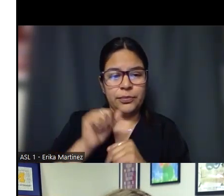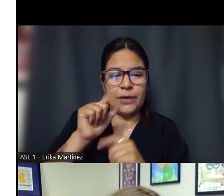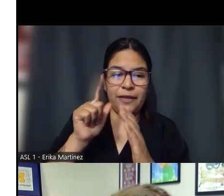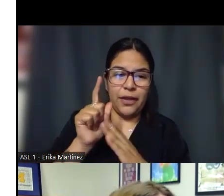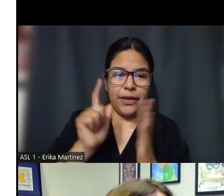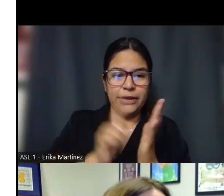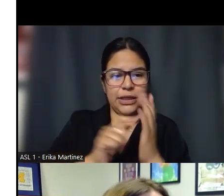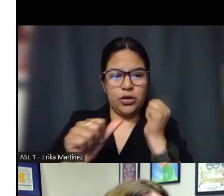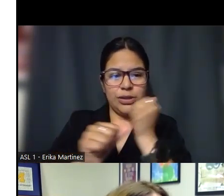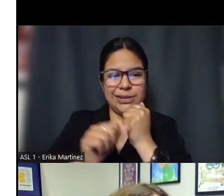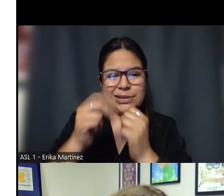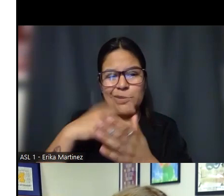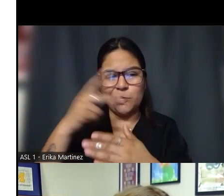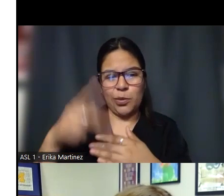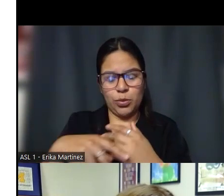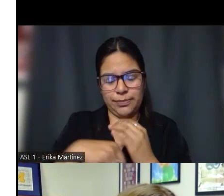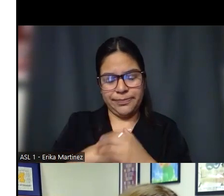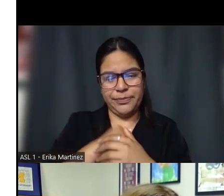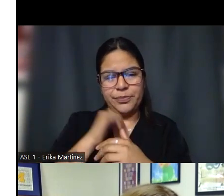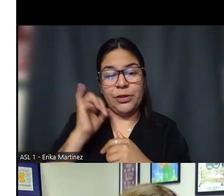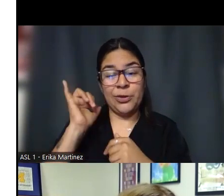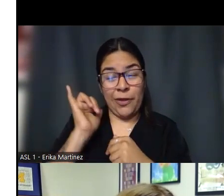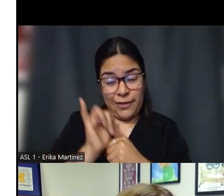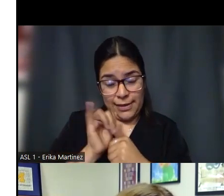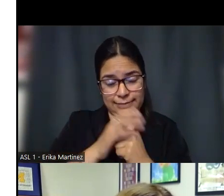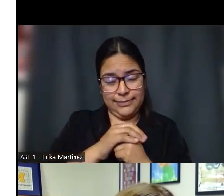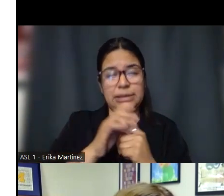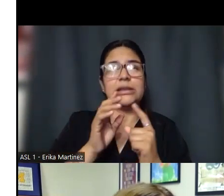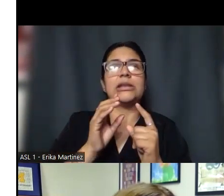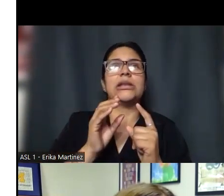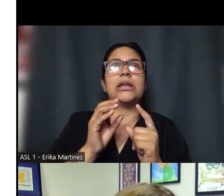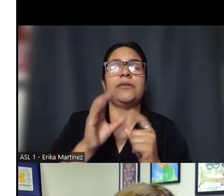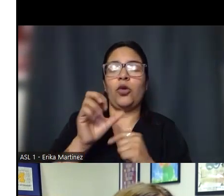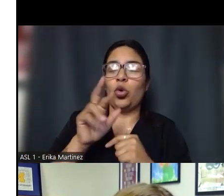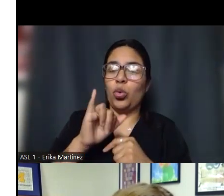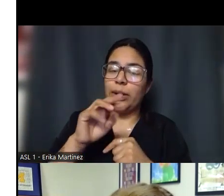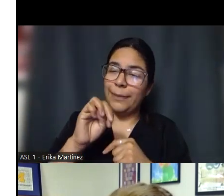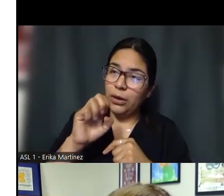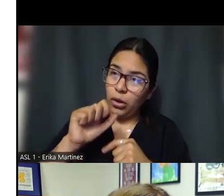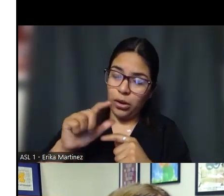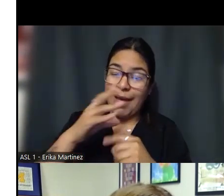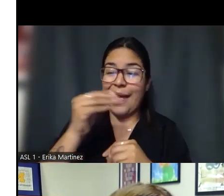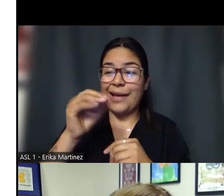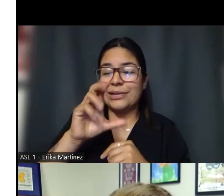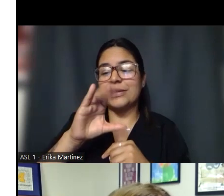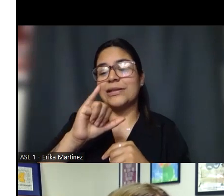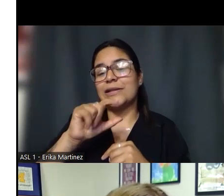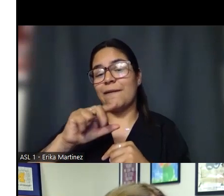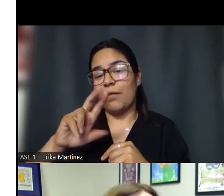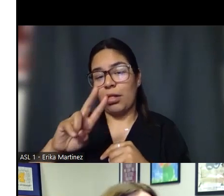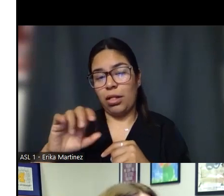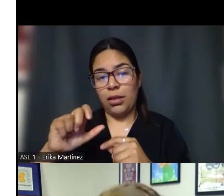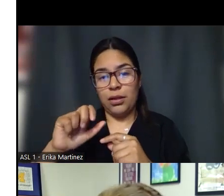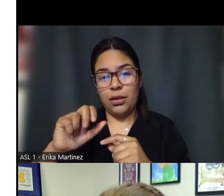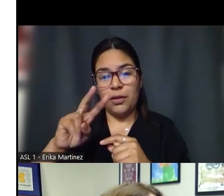The legal assistance program is our legal assistance, both criminal and civil legal assistance for survivors of